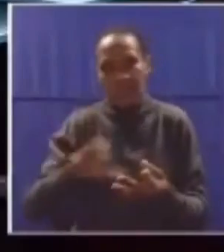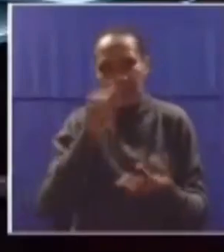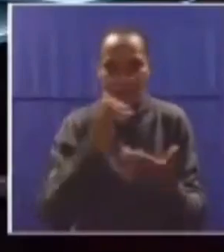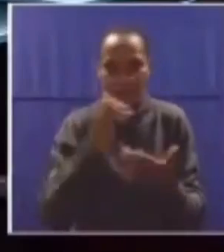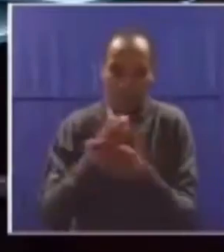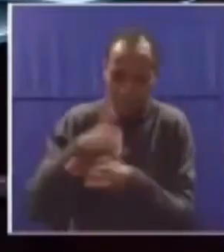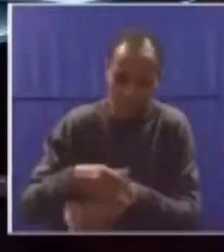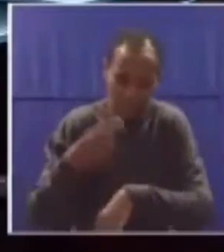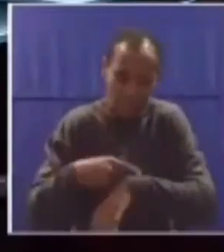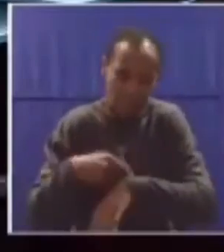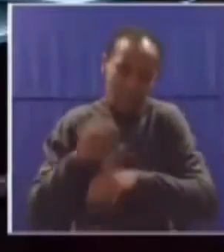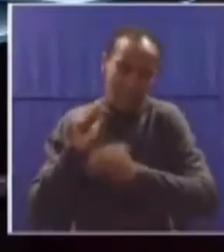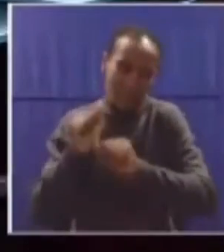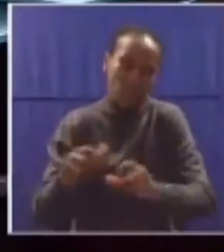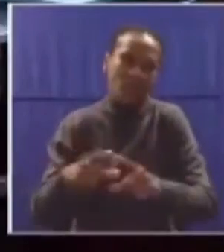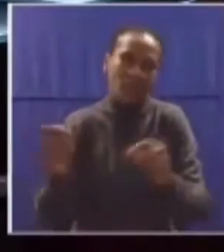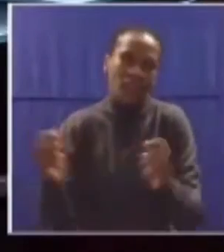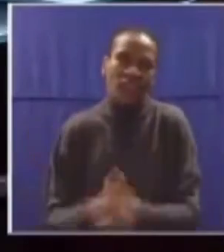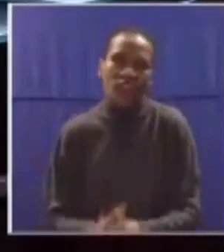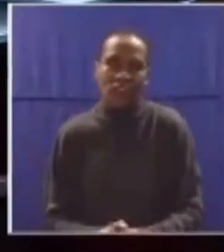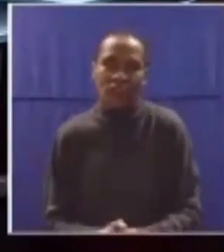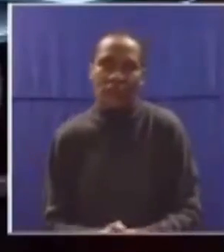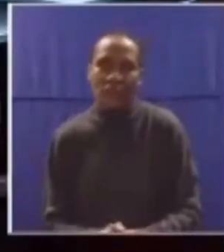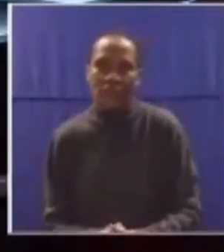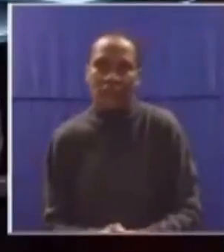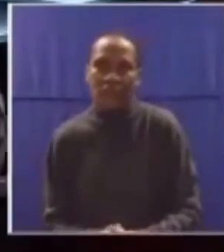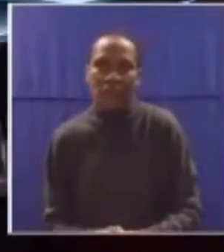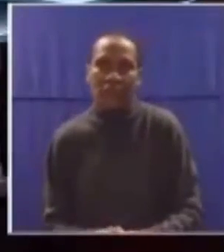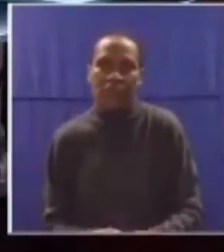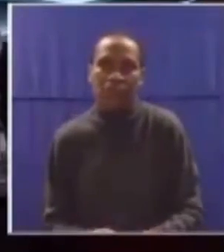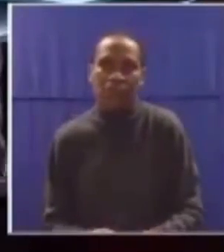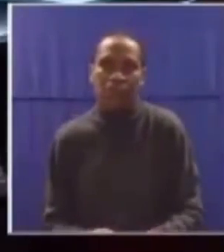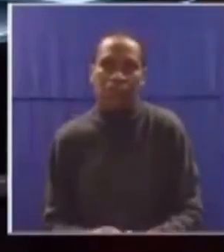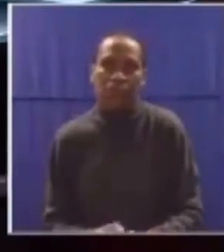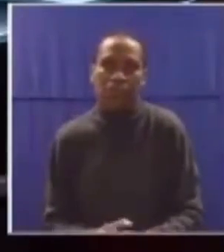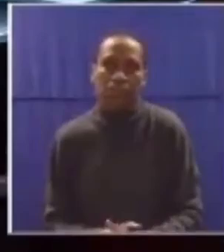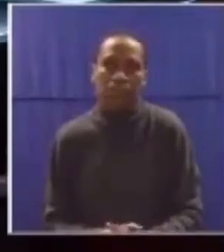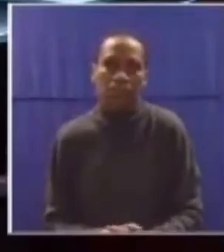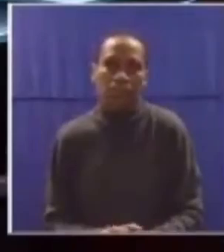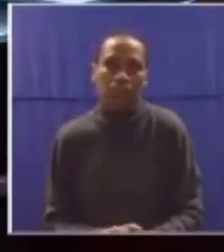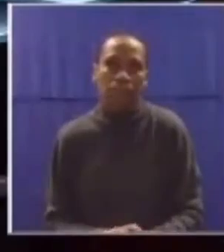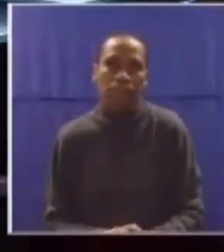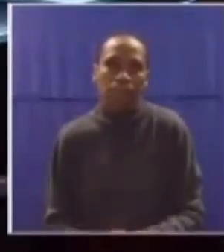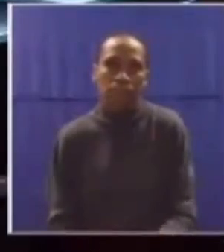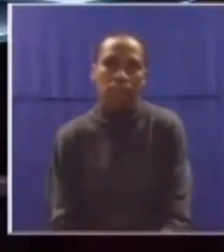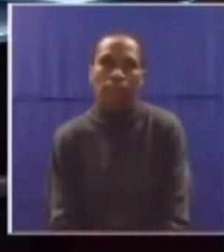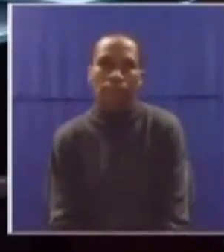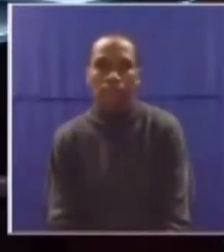Minister. Your time is that had expired. for liberation, will fight also in PILS, and we're going to succeed.